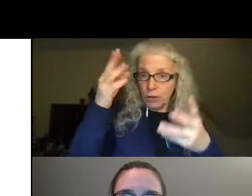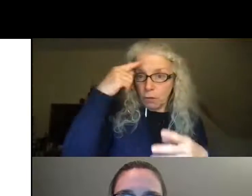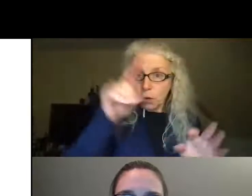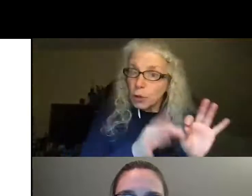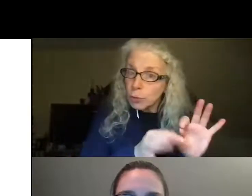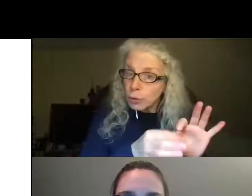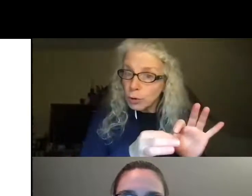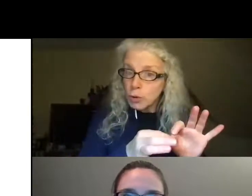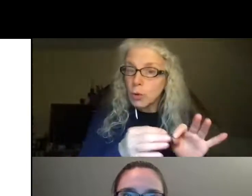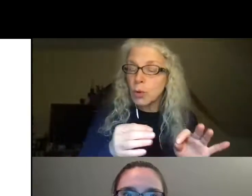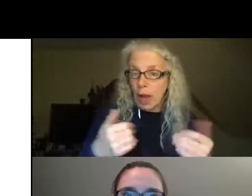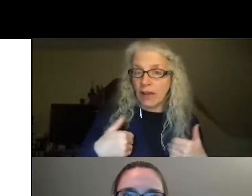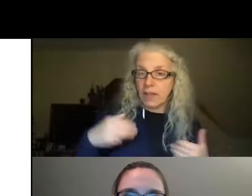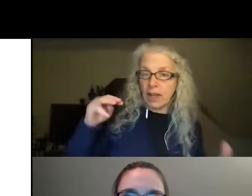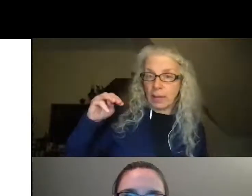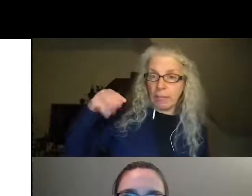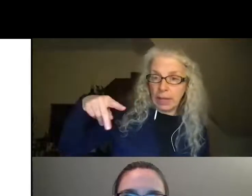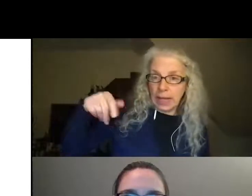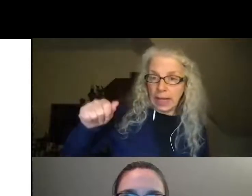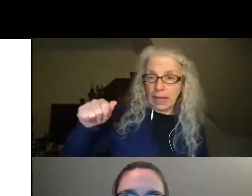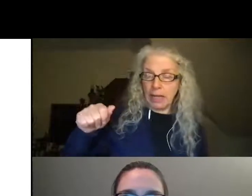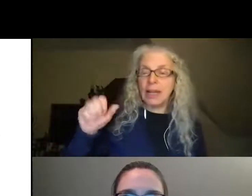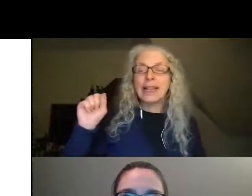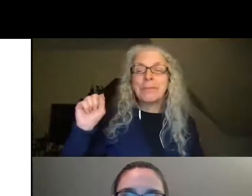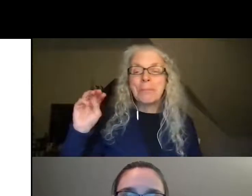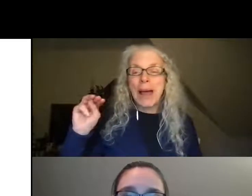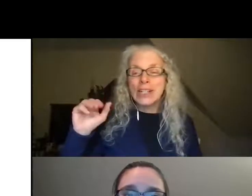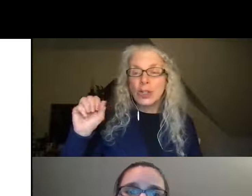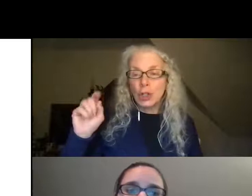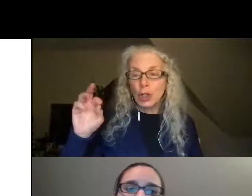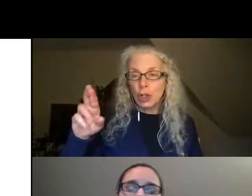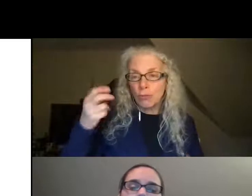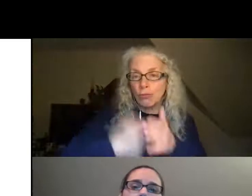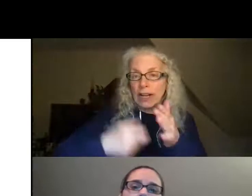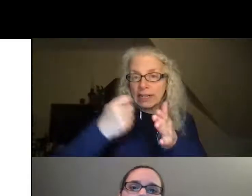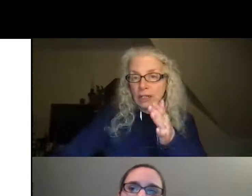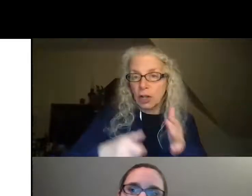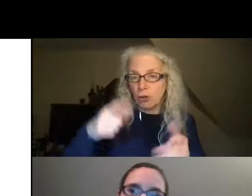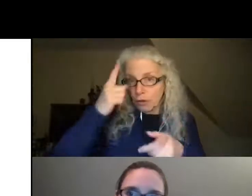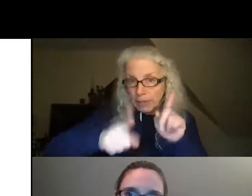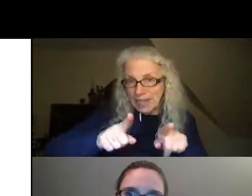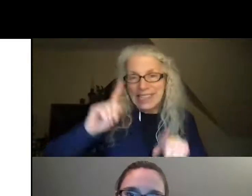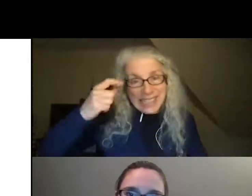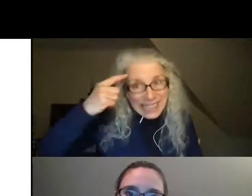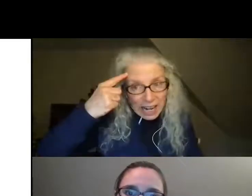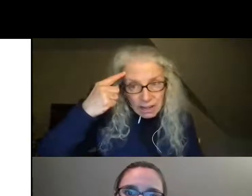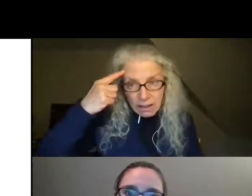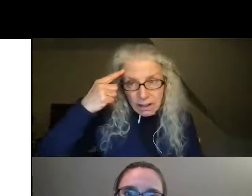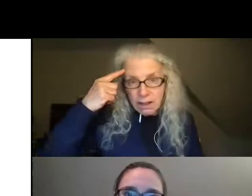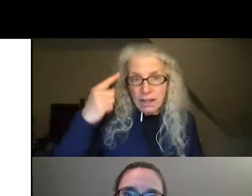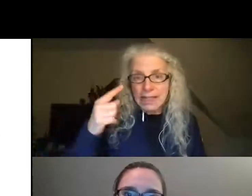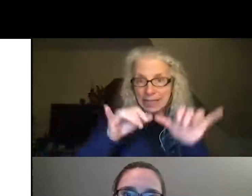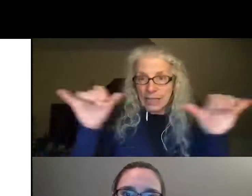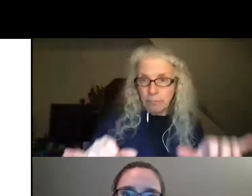on the master pricing agreement, which is the state payment system in Rhode Island. Any changes that happen with that, we